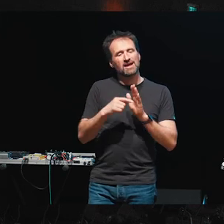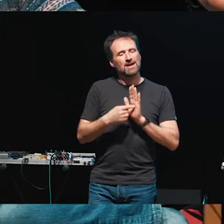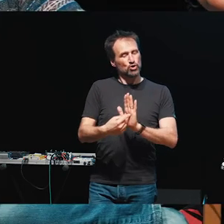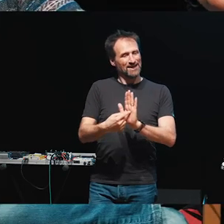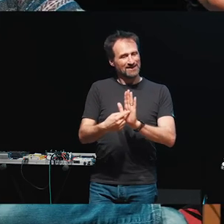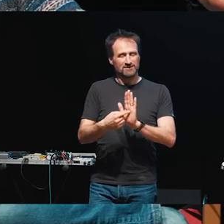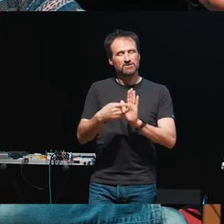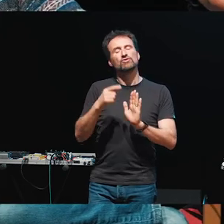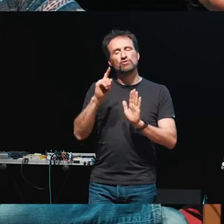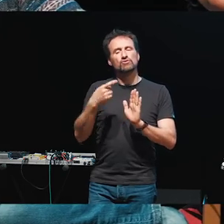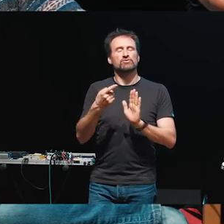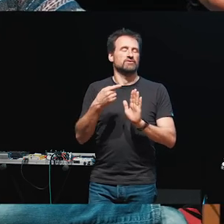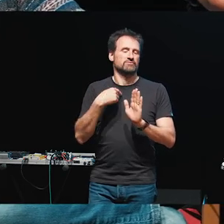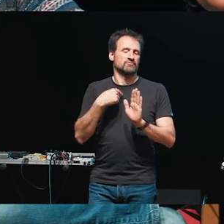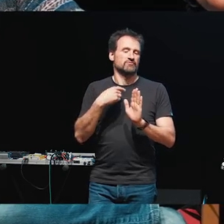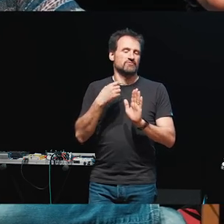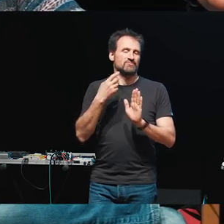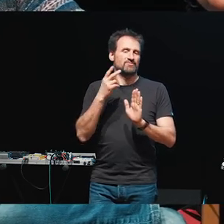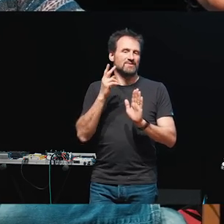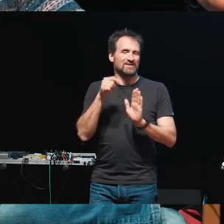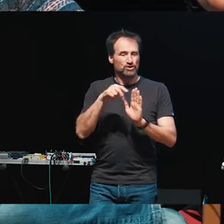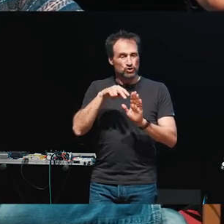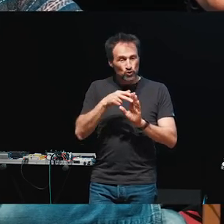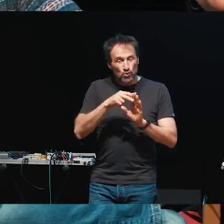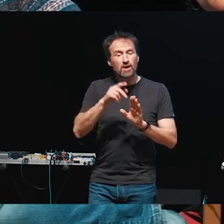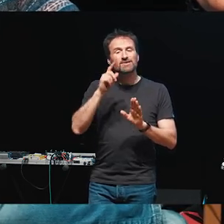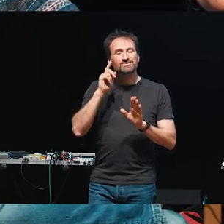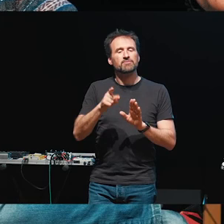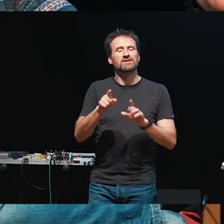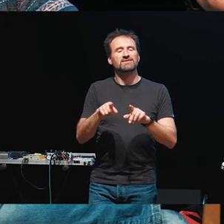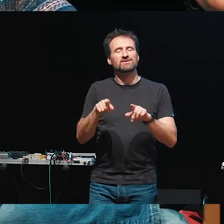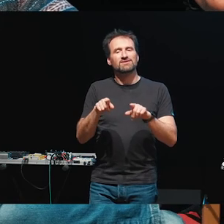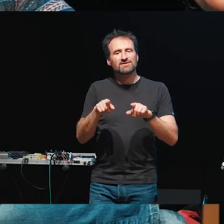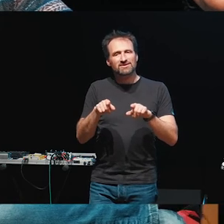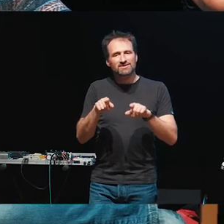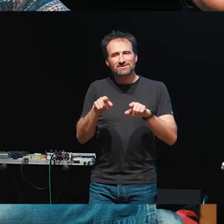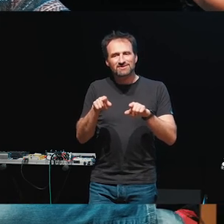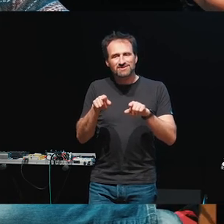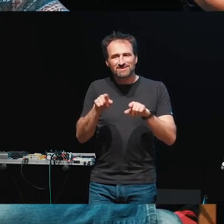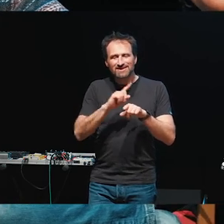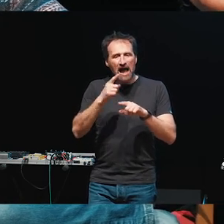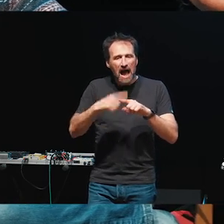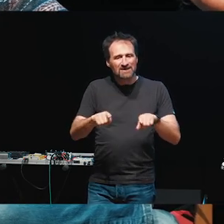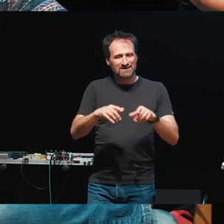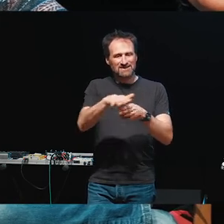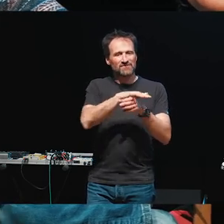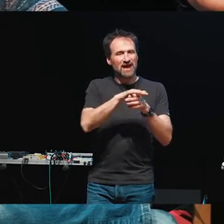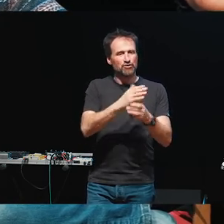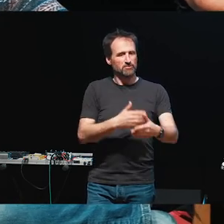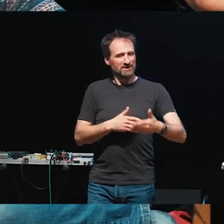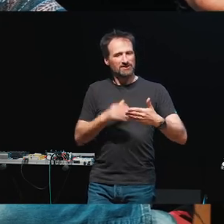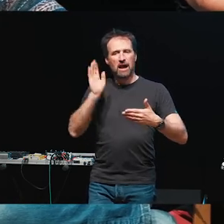some kind of tool you get some different environment absolutely compared to the web. Yeah, it's not an alternate, it's more